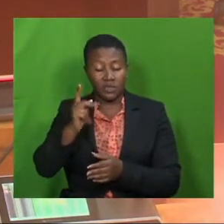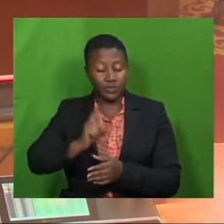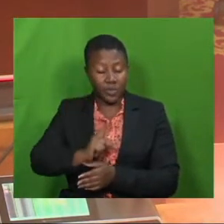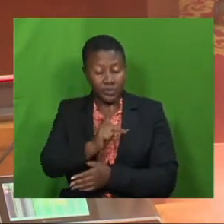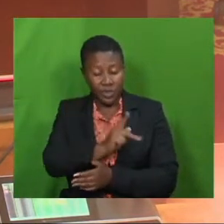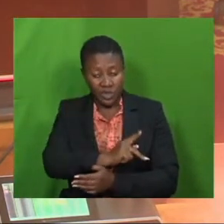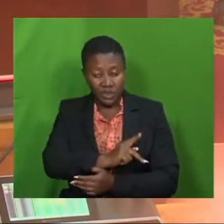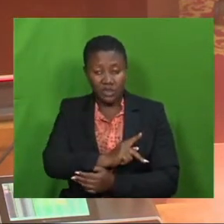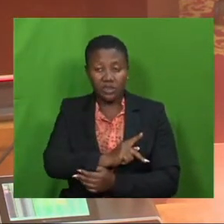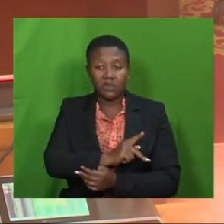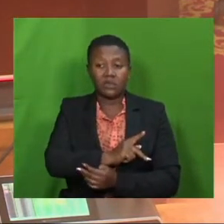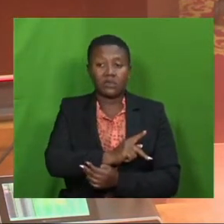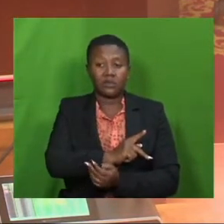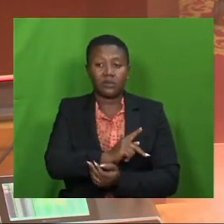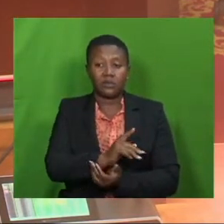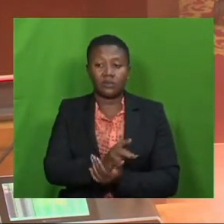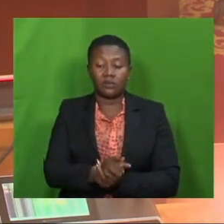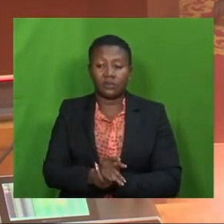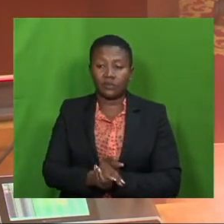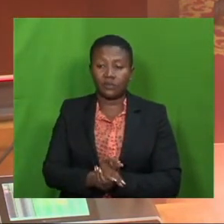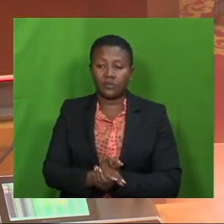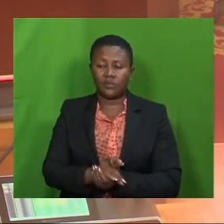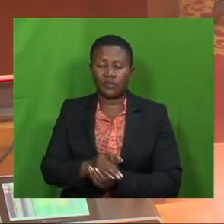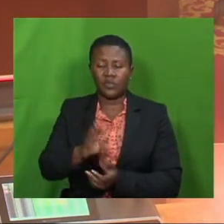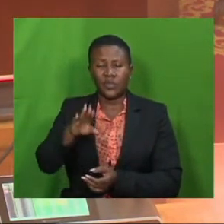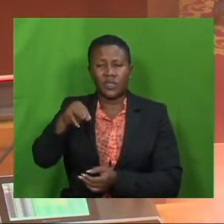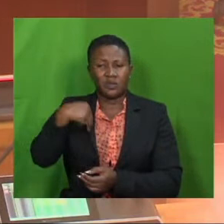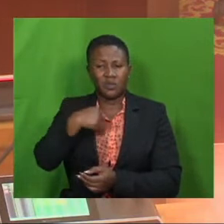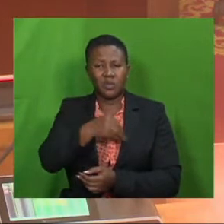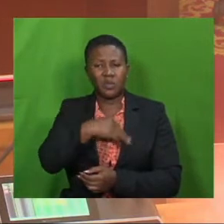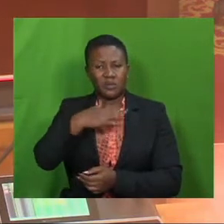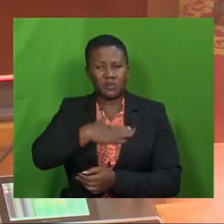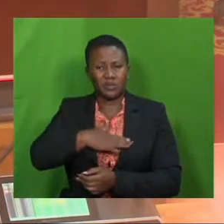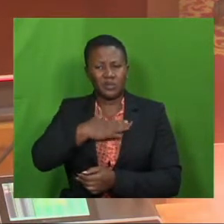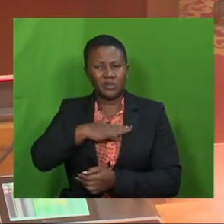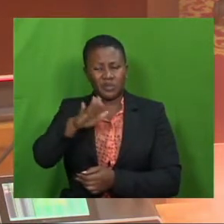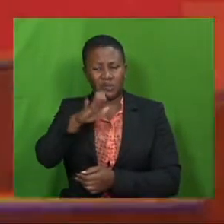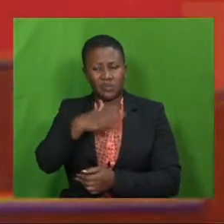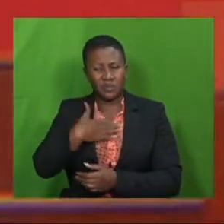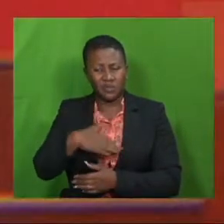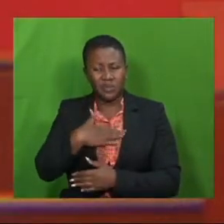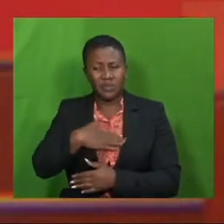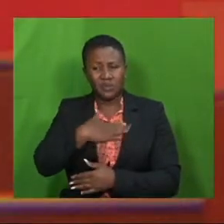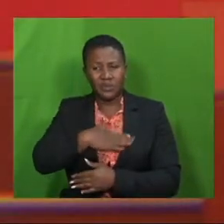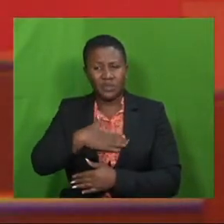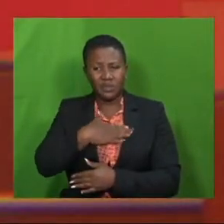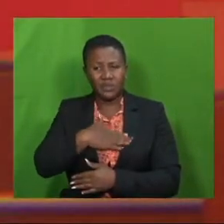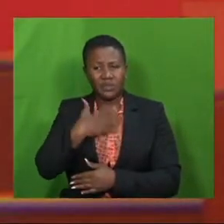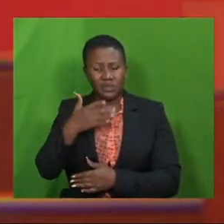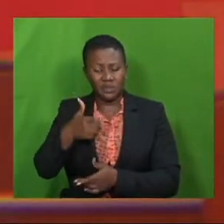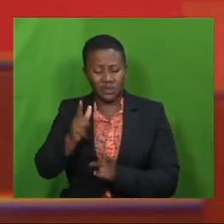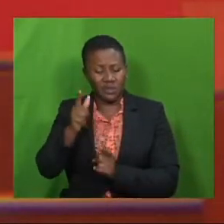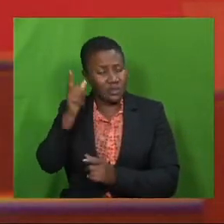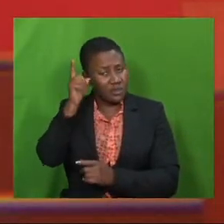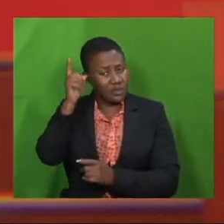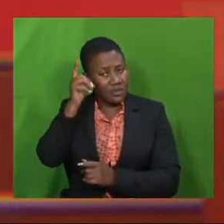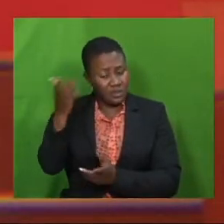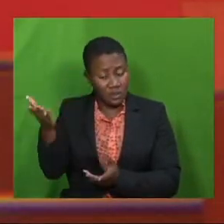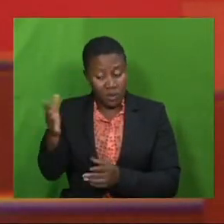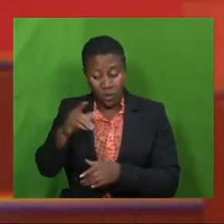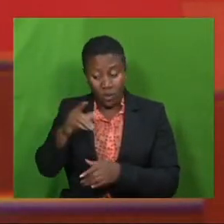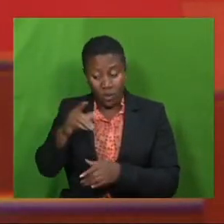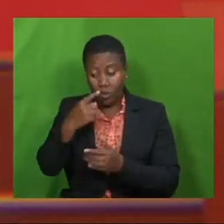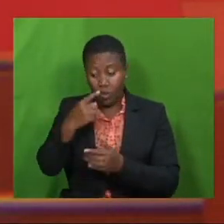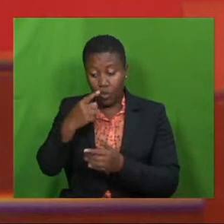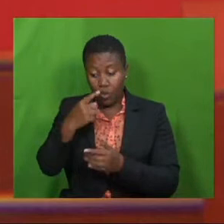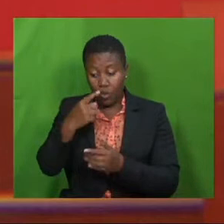as... Honourable members, please, let's listen to, it's very important. All what we've done, the leaders are giving their